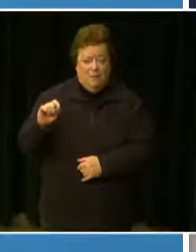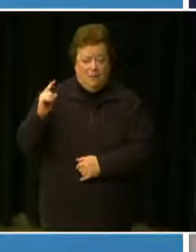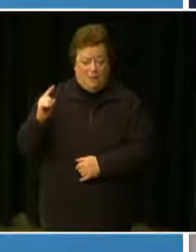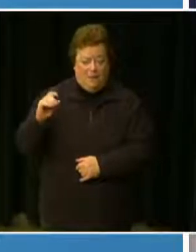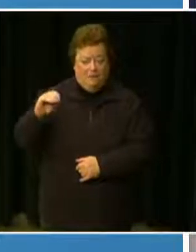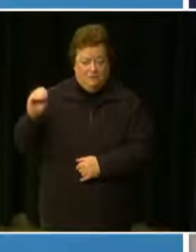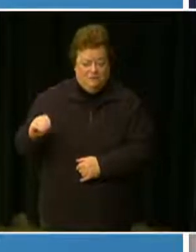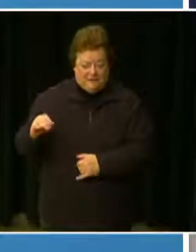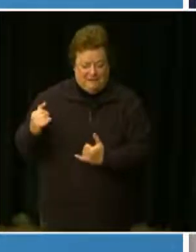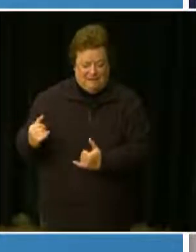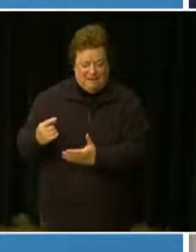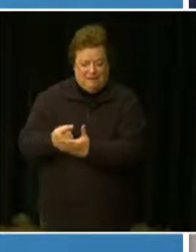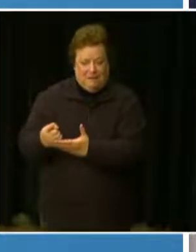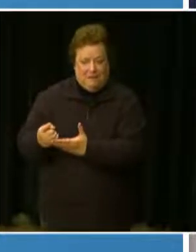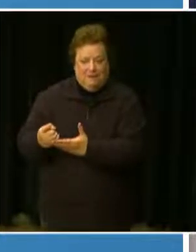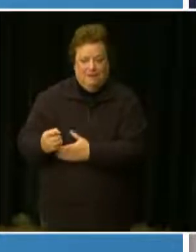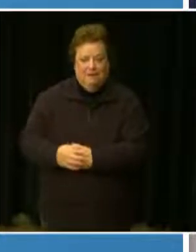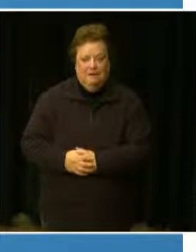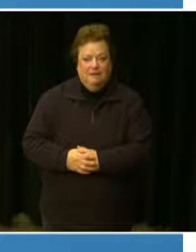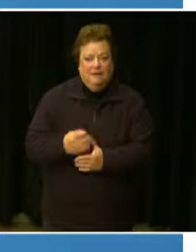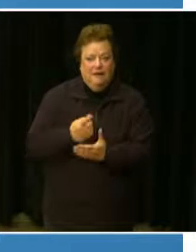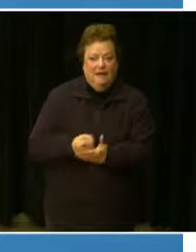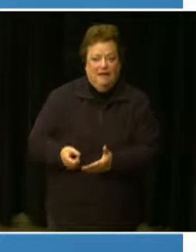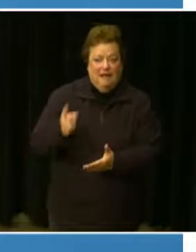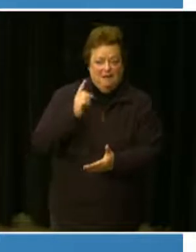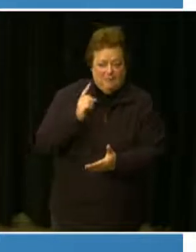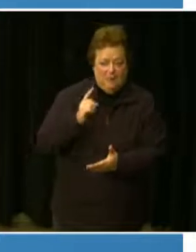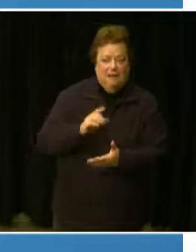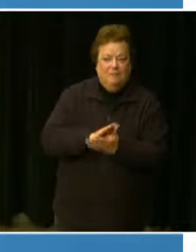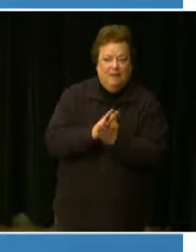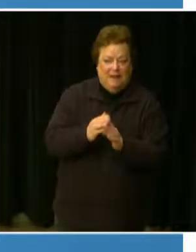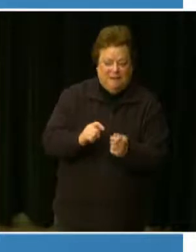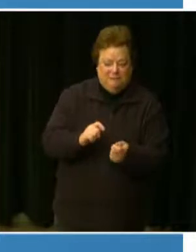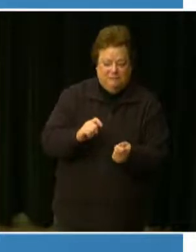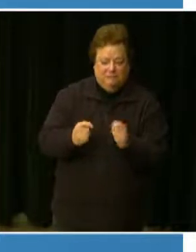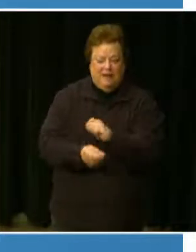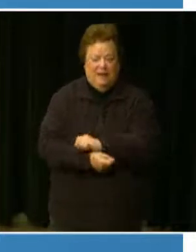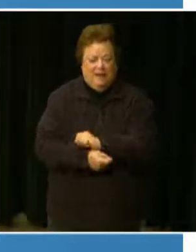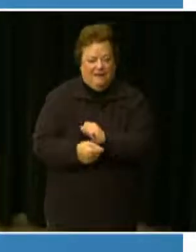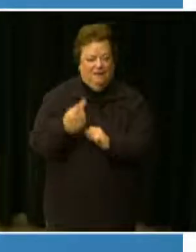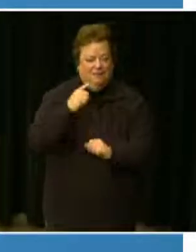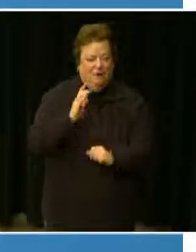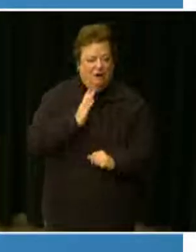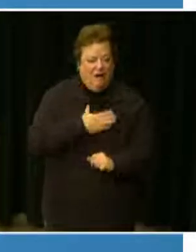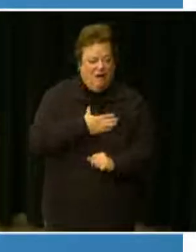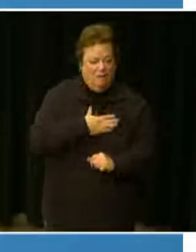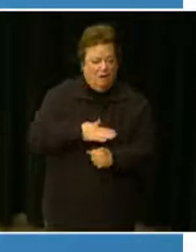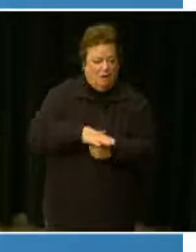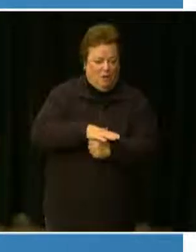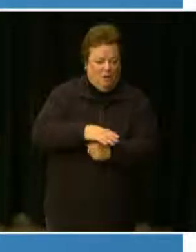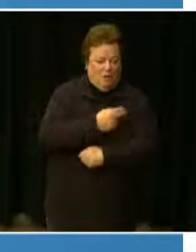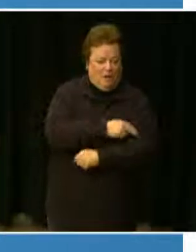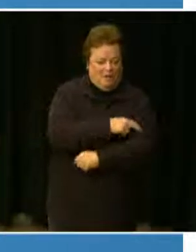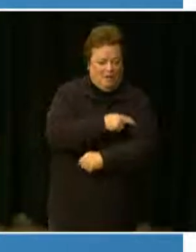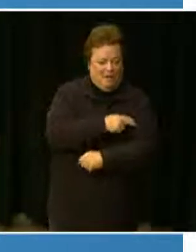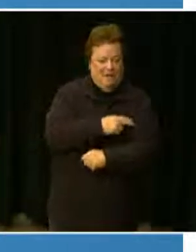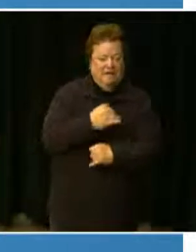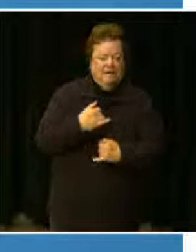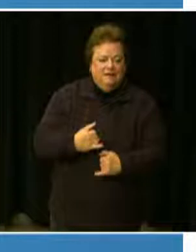8.1% this past week. Last week was a turning point for our local hospitals. It has been a relief to see